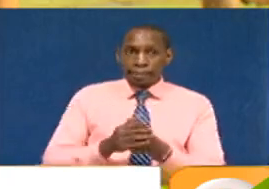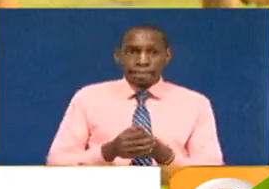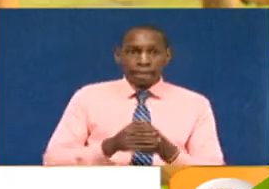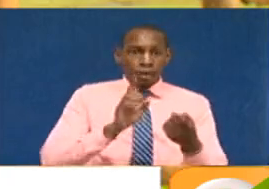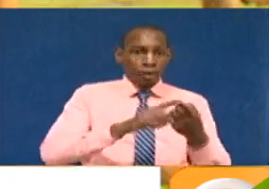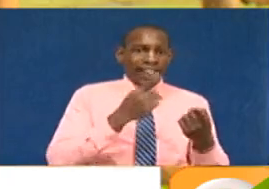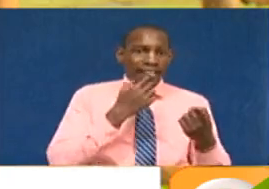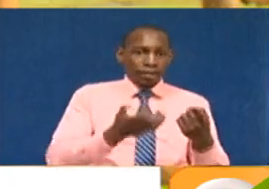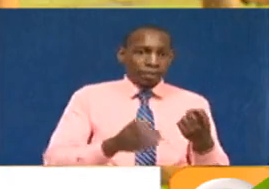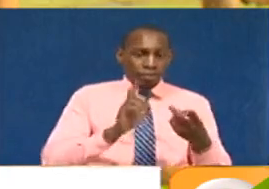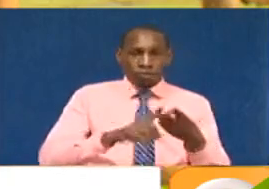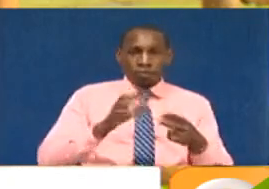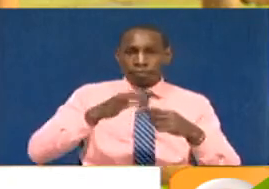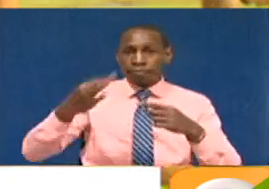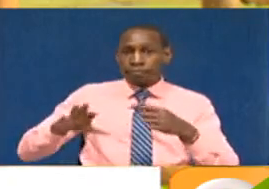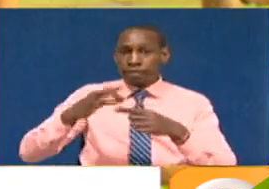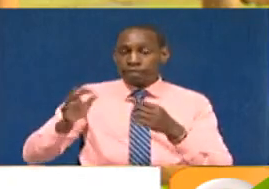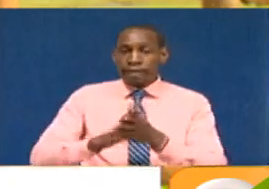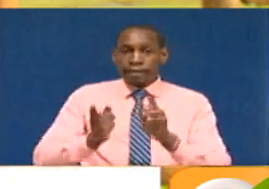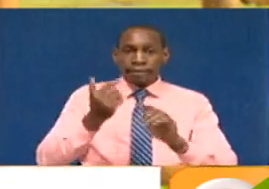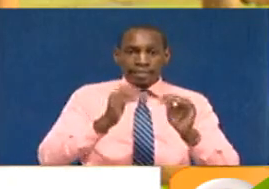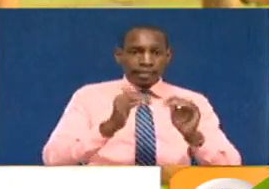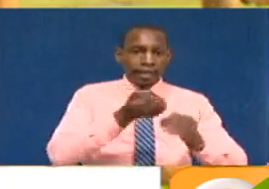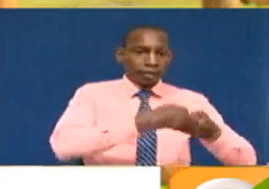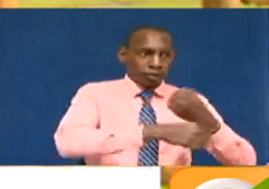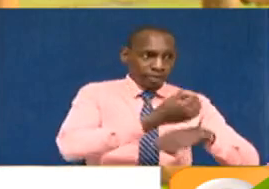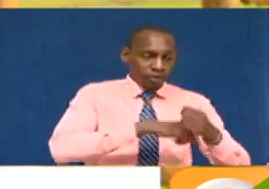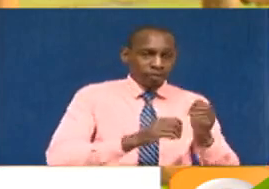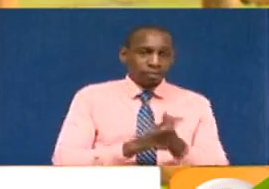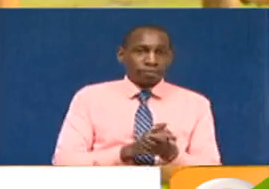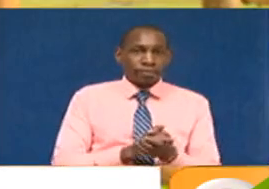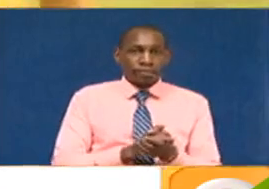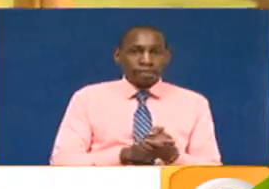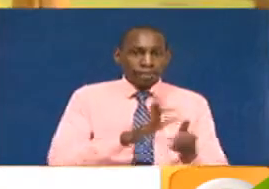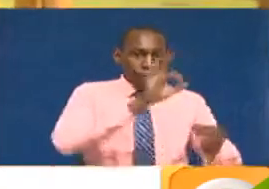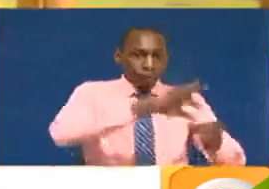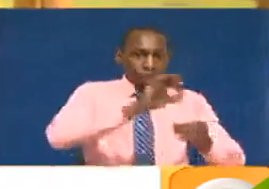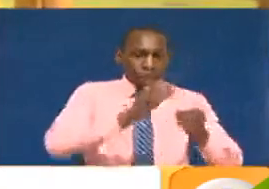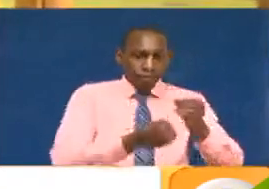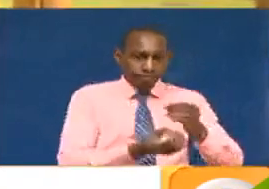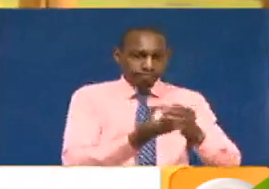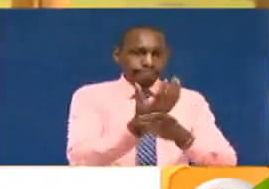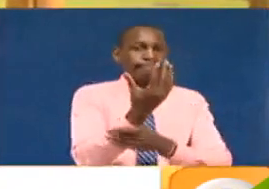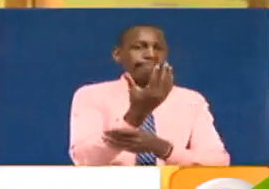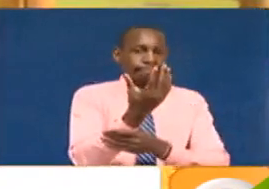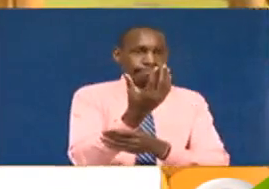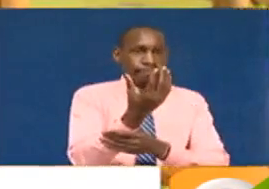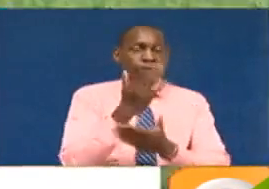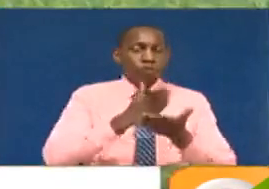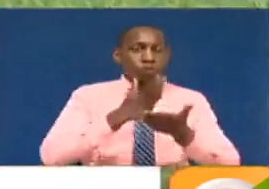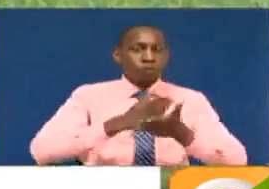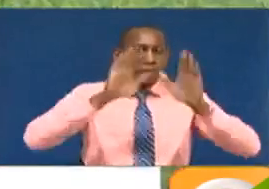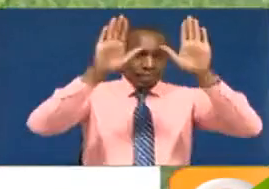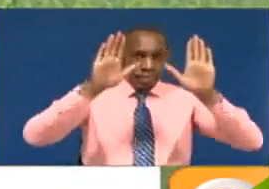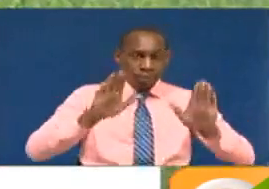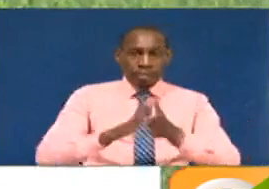May it be tomatoes, cabbages, the initial stages of growing the crop matters a